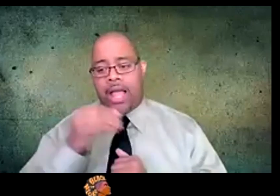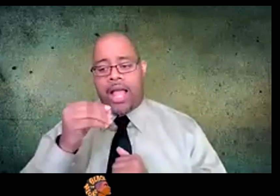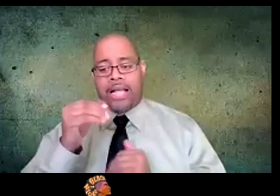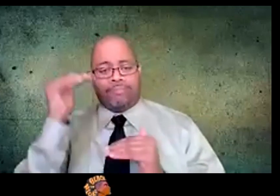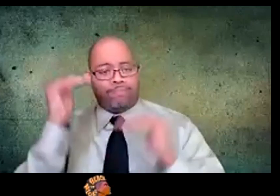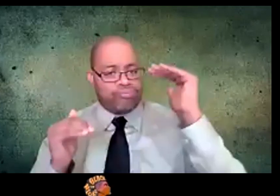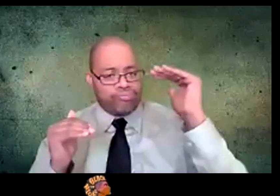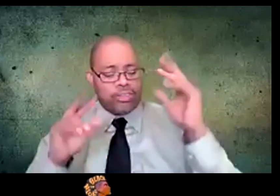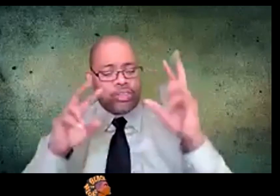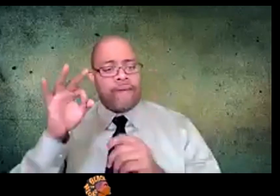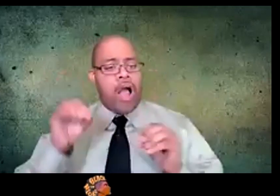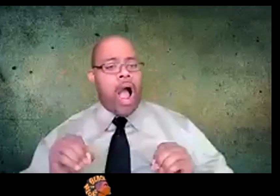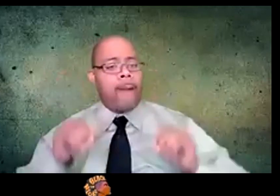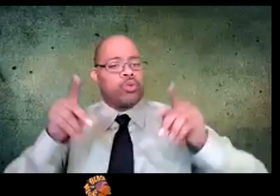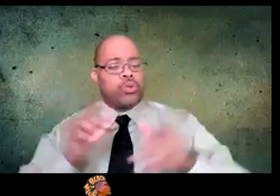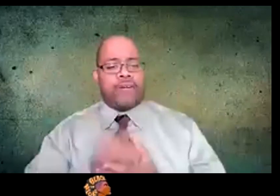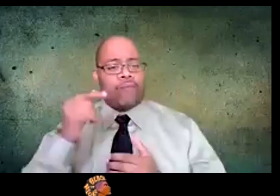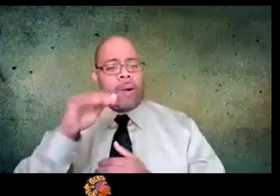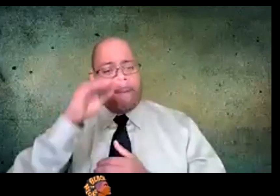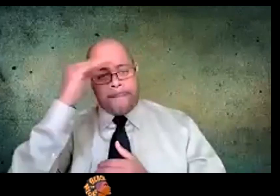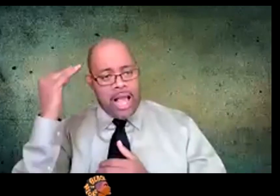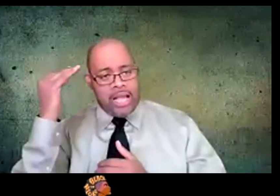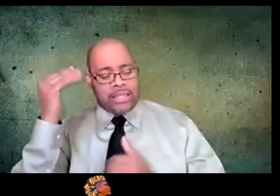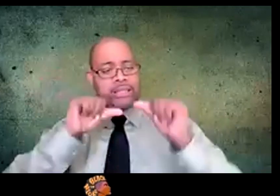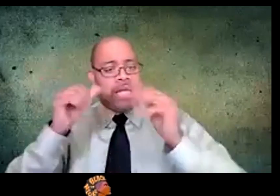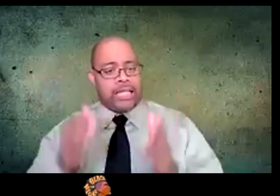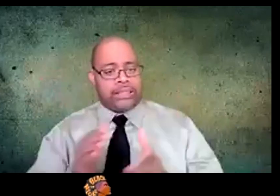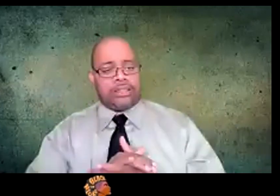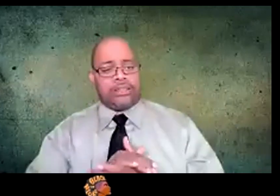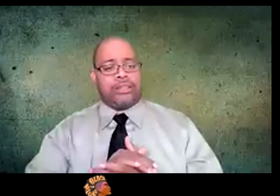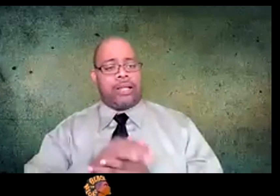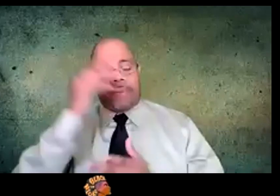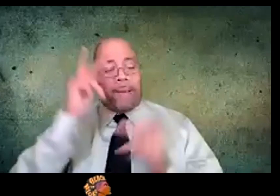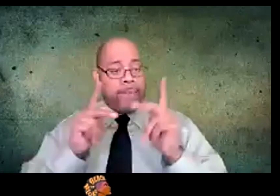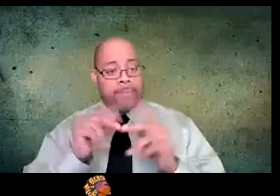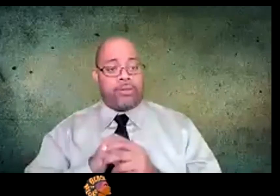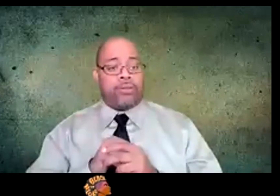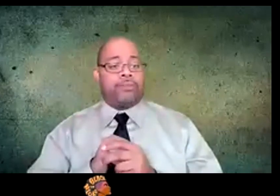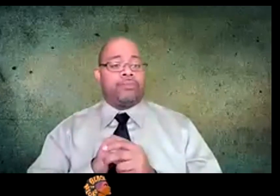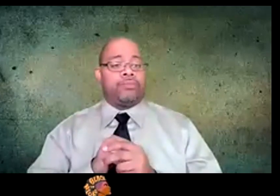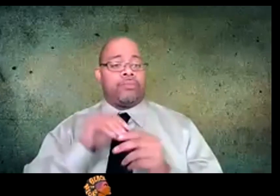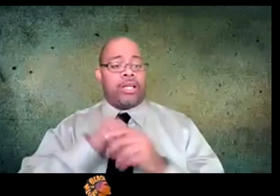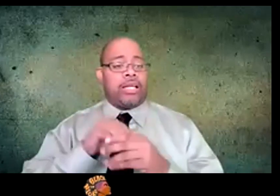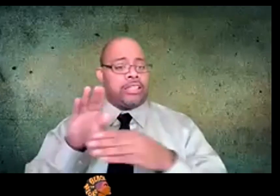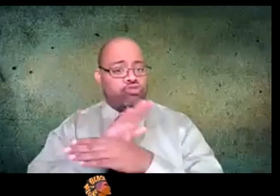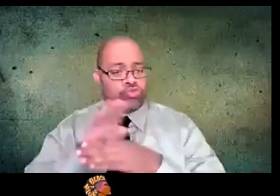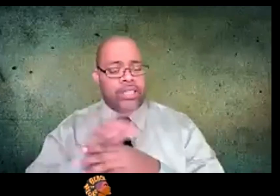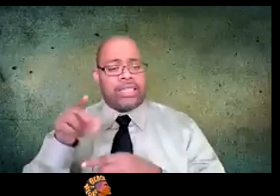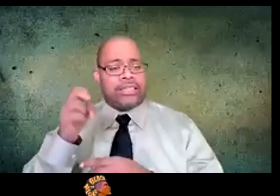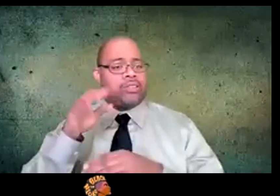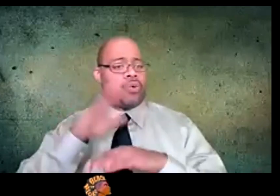disparities in terms of opportunities for Black scientists, Black people in industry. He's been